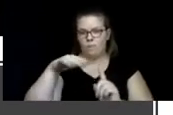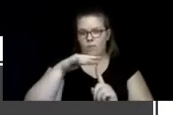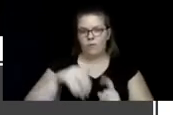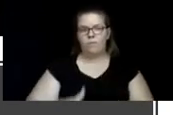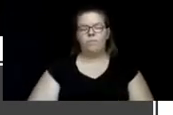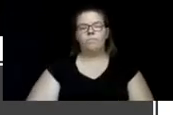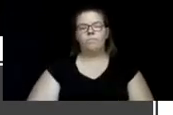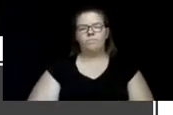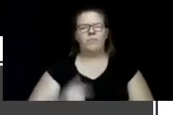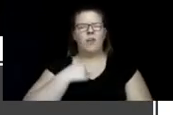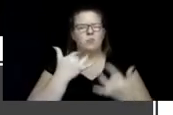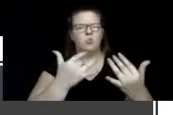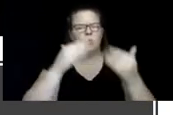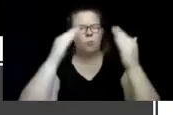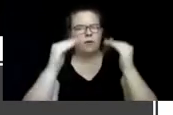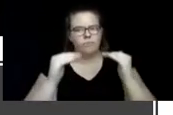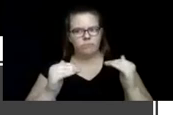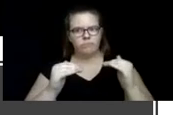I'm just going to wait for the slide for a sec.